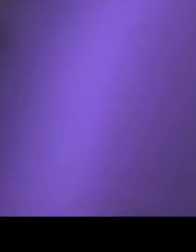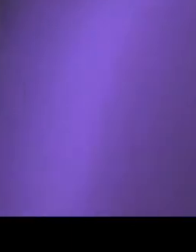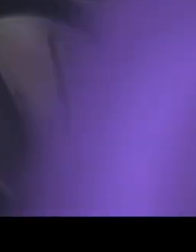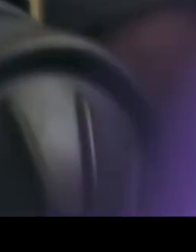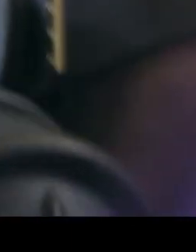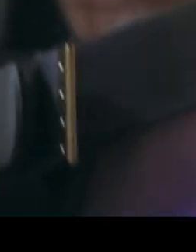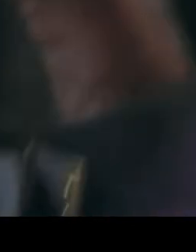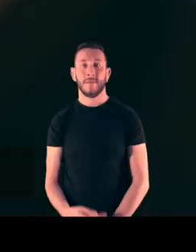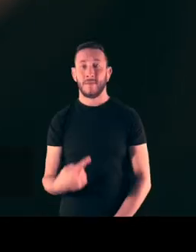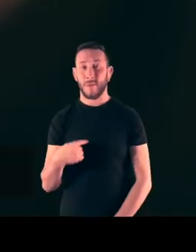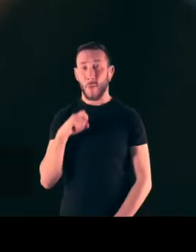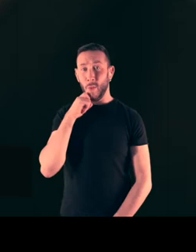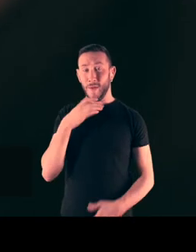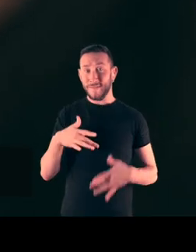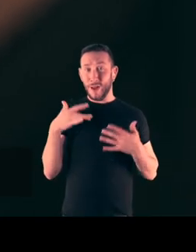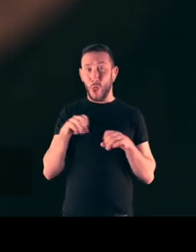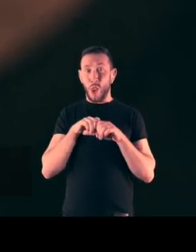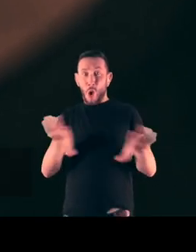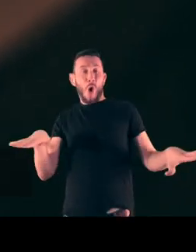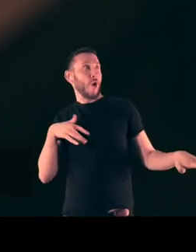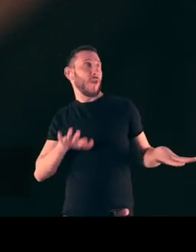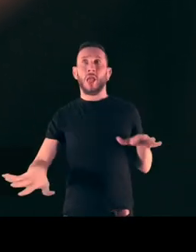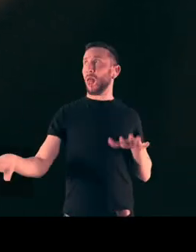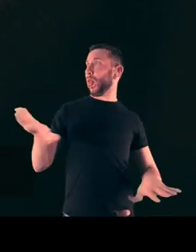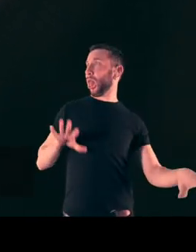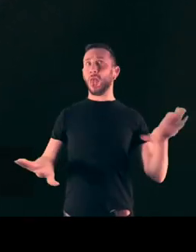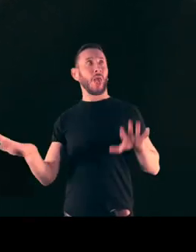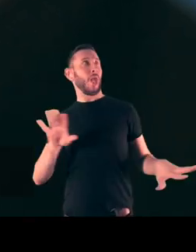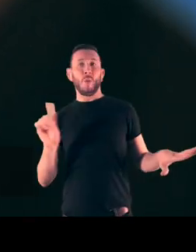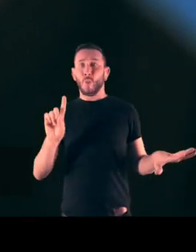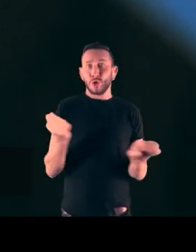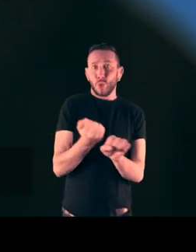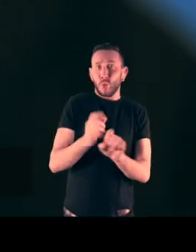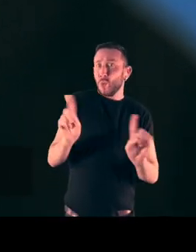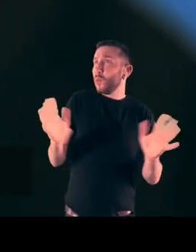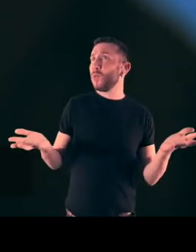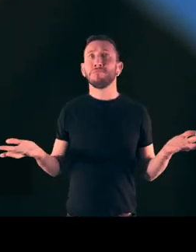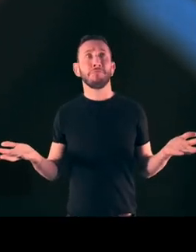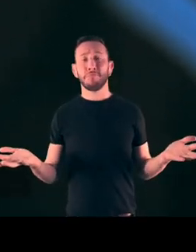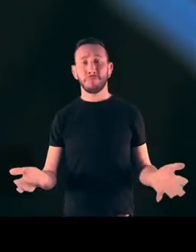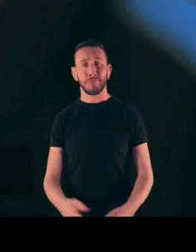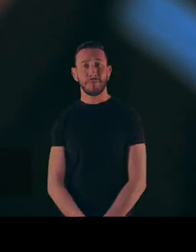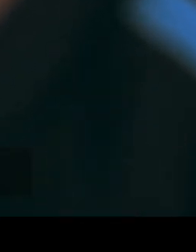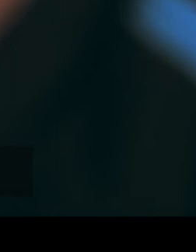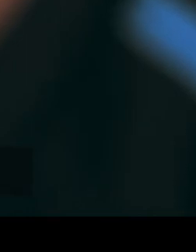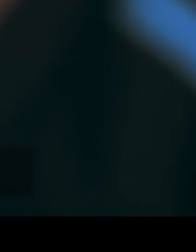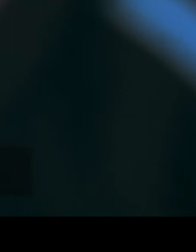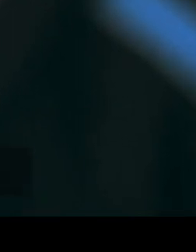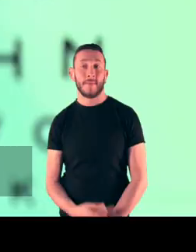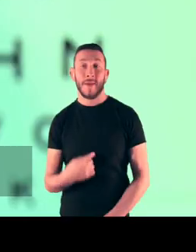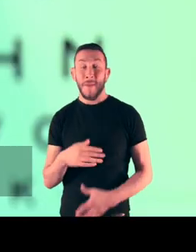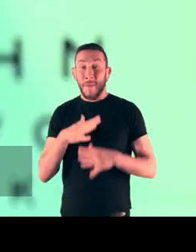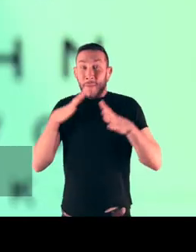rubber gas mask. You probably would have felt like kind of lost and not know what to do and